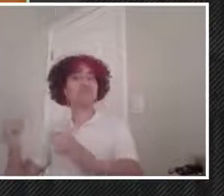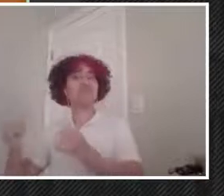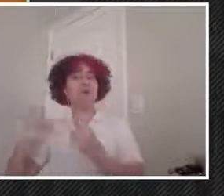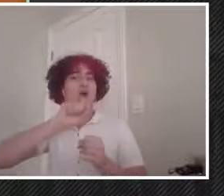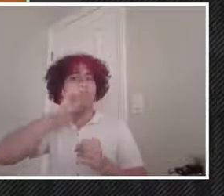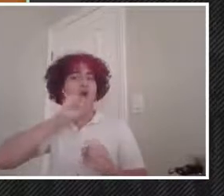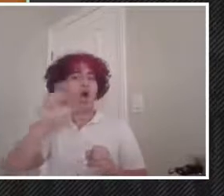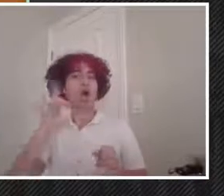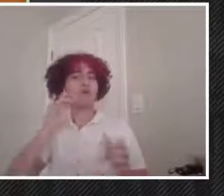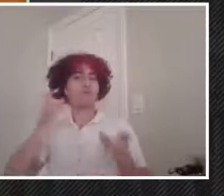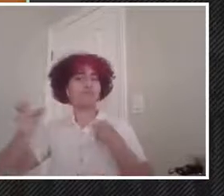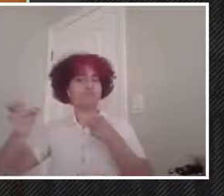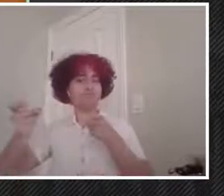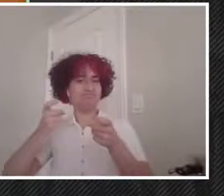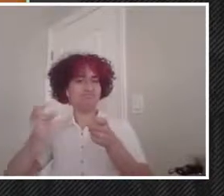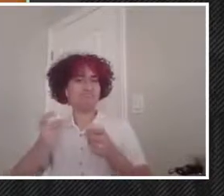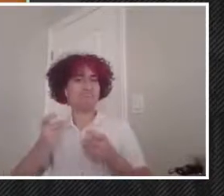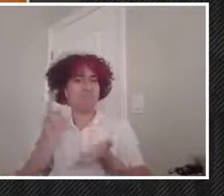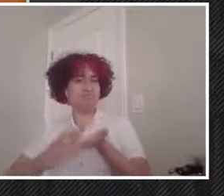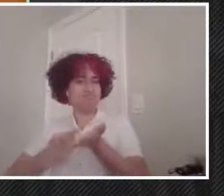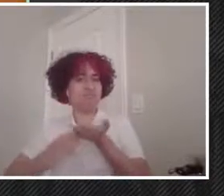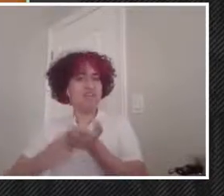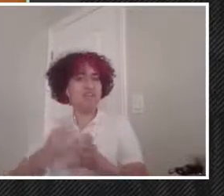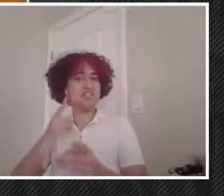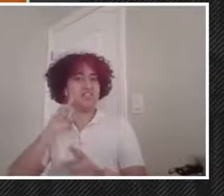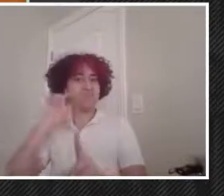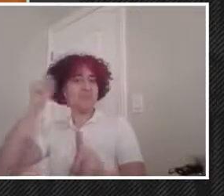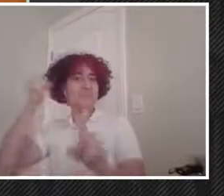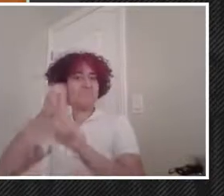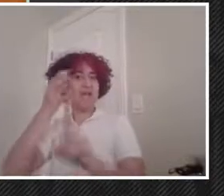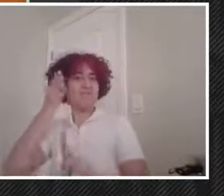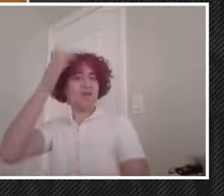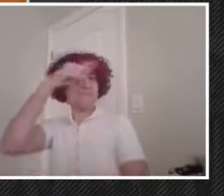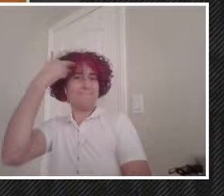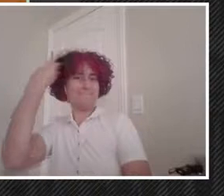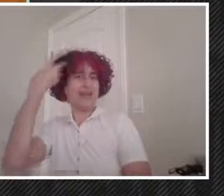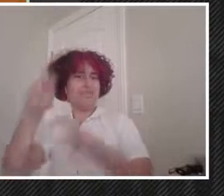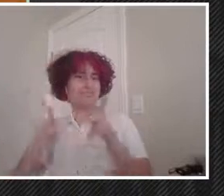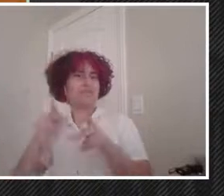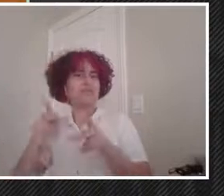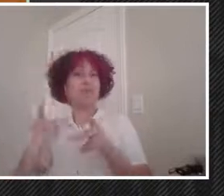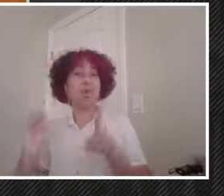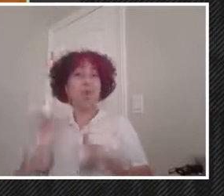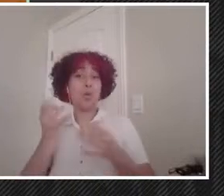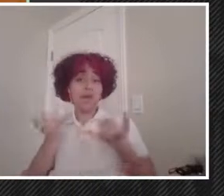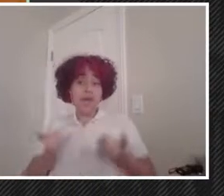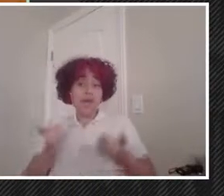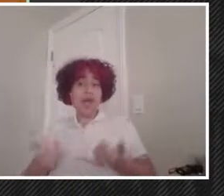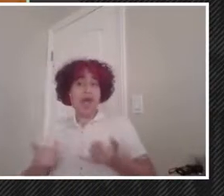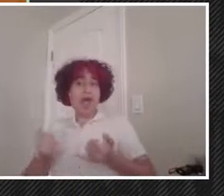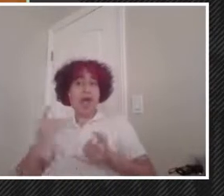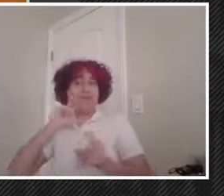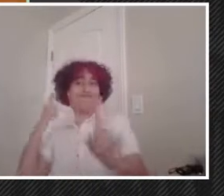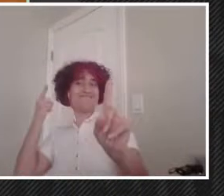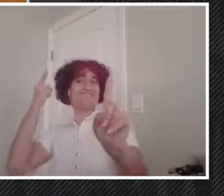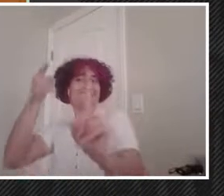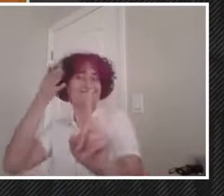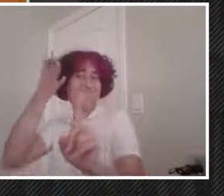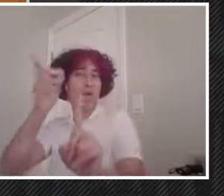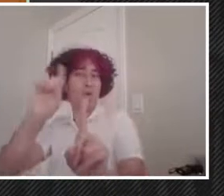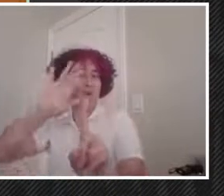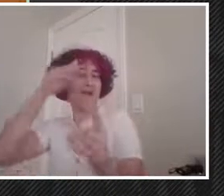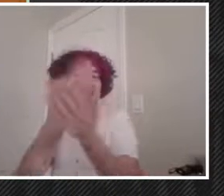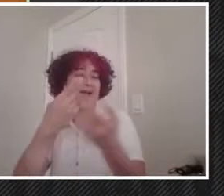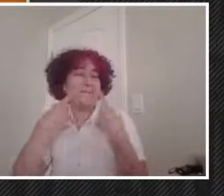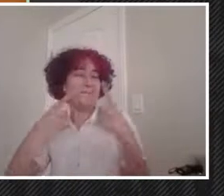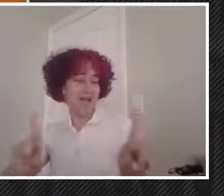of Black political impact. Where are we now and where we're going? We have a panel of diverse leaders today